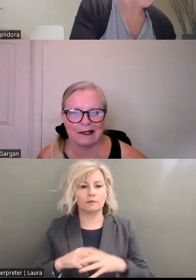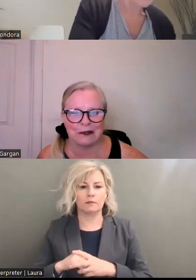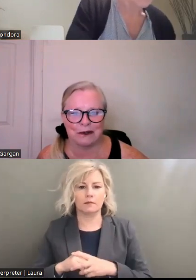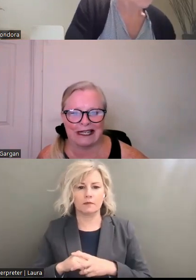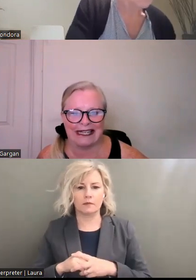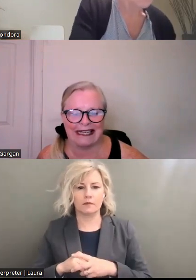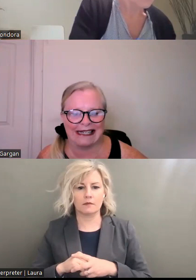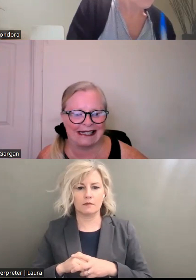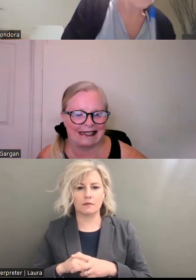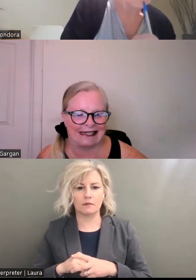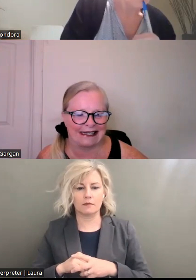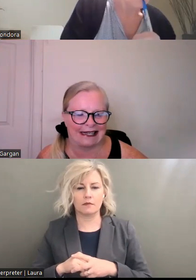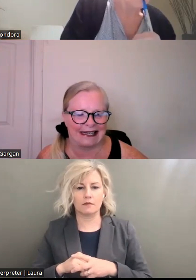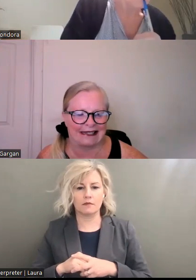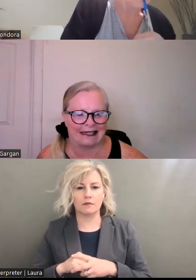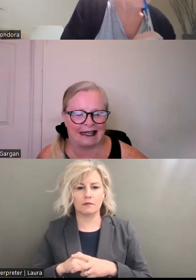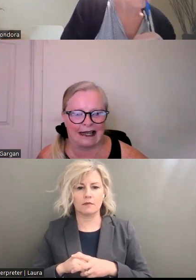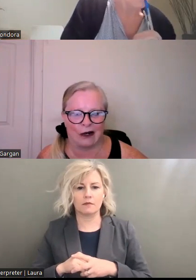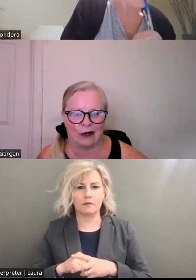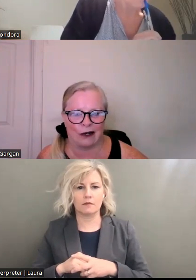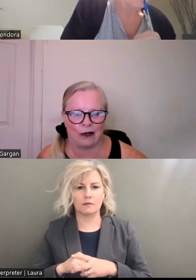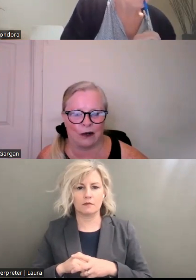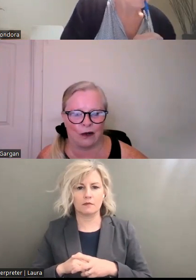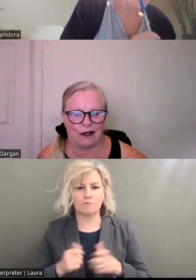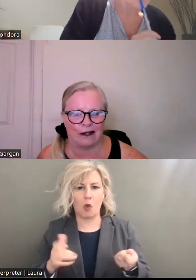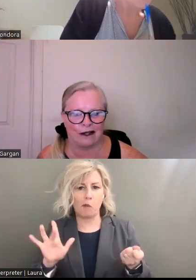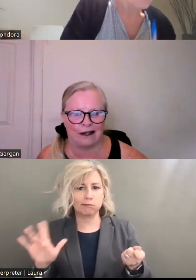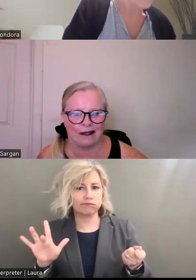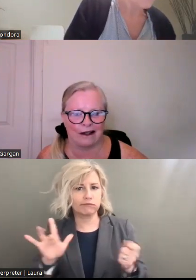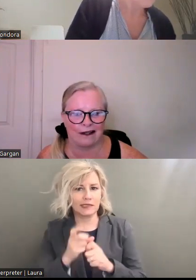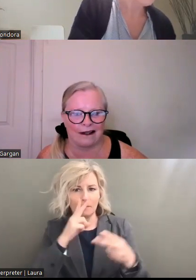my slides are working. I click the arrow.